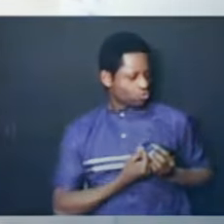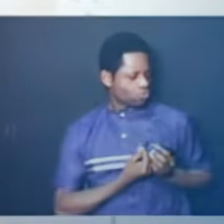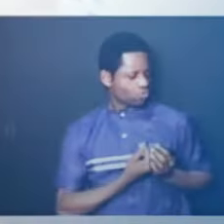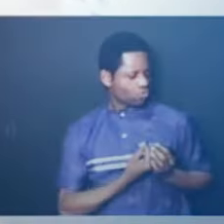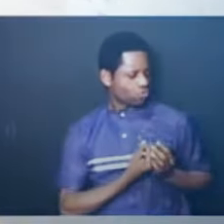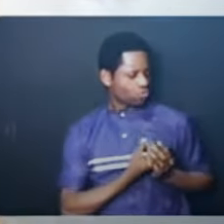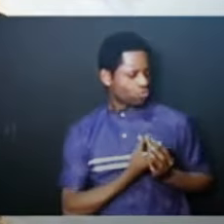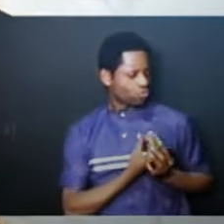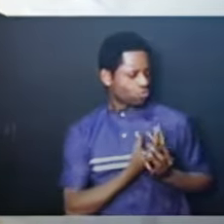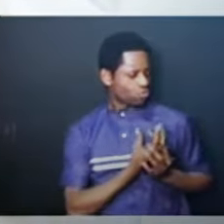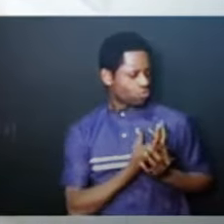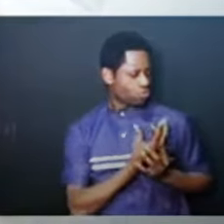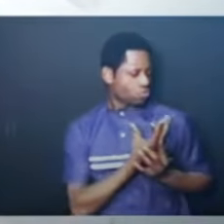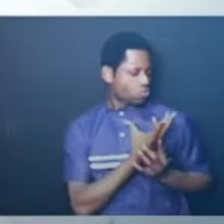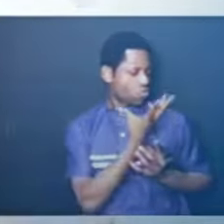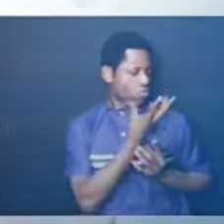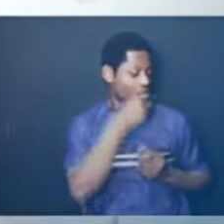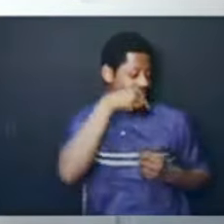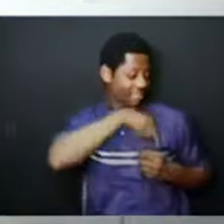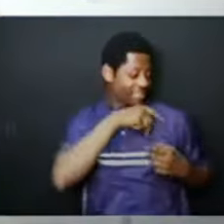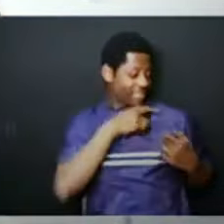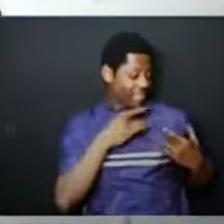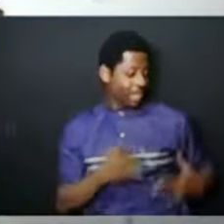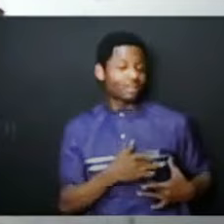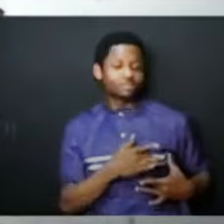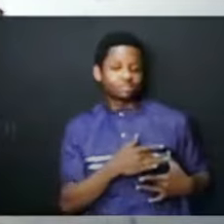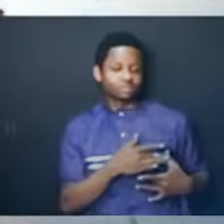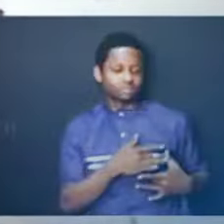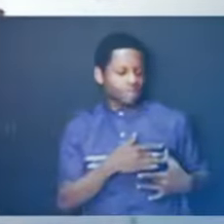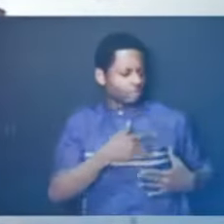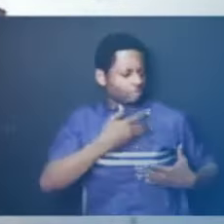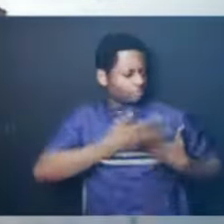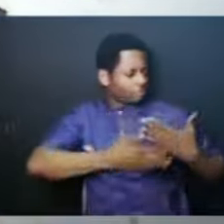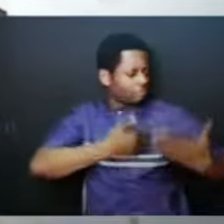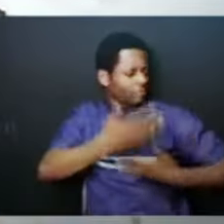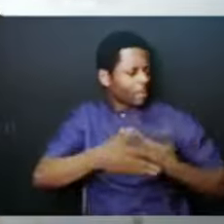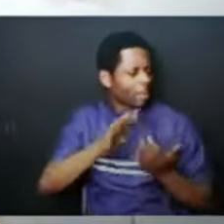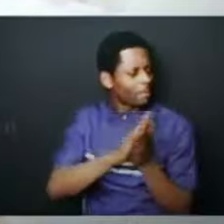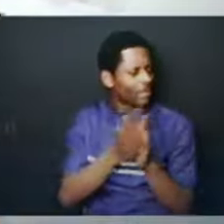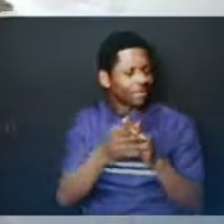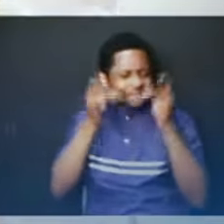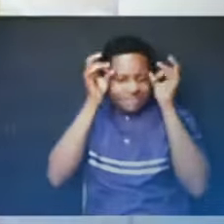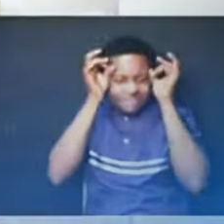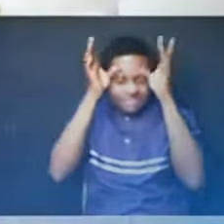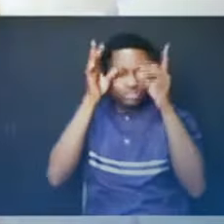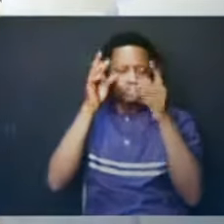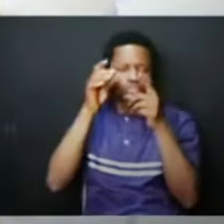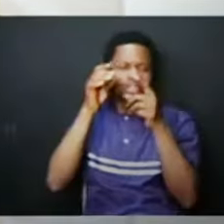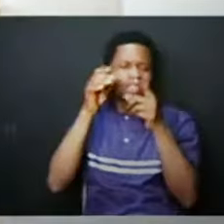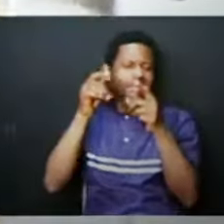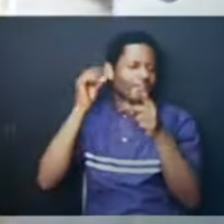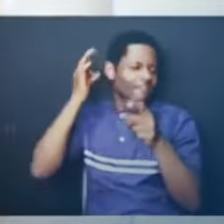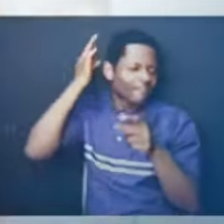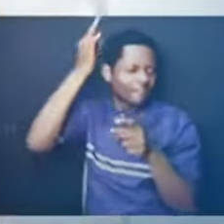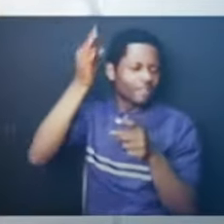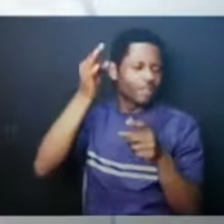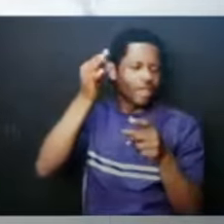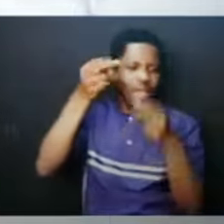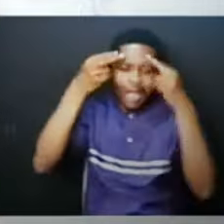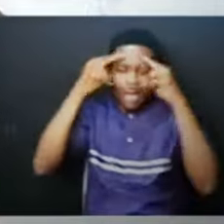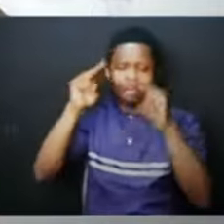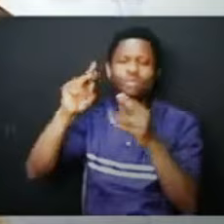And that will be treading dangerously towards vengeance. We